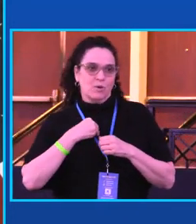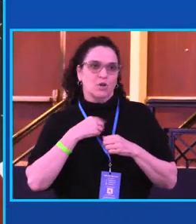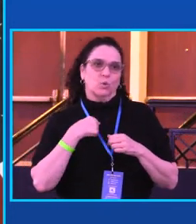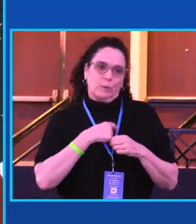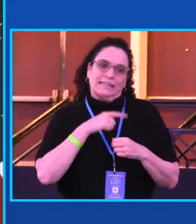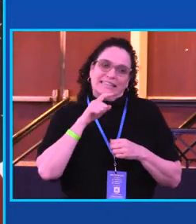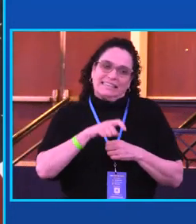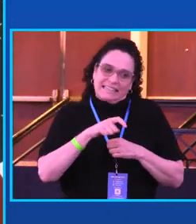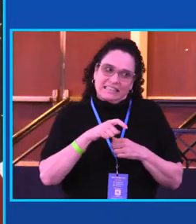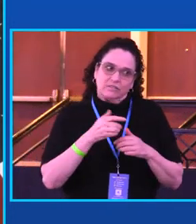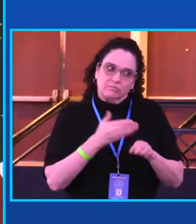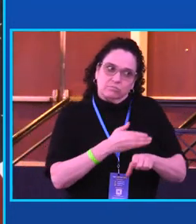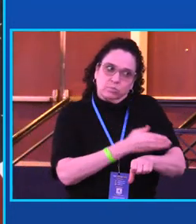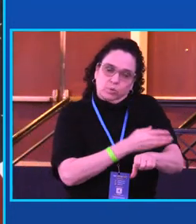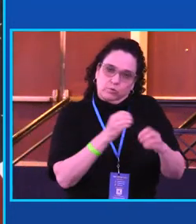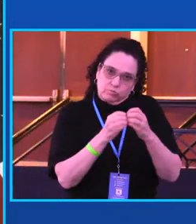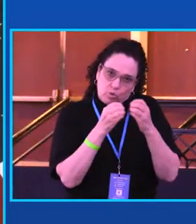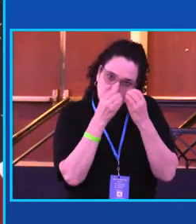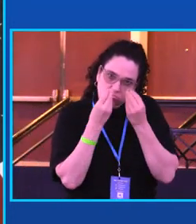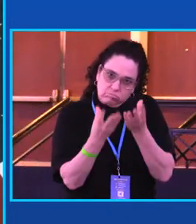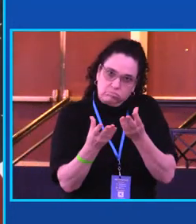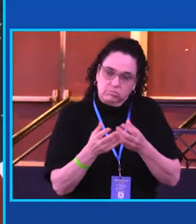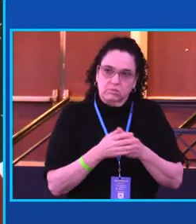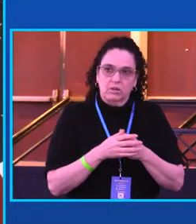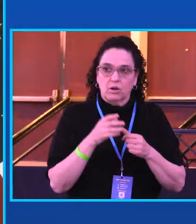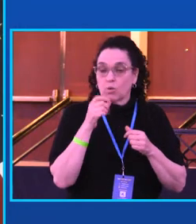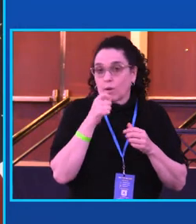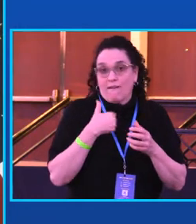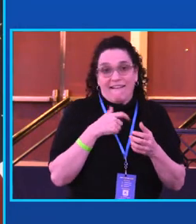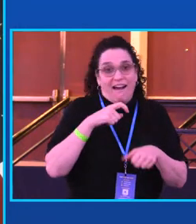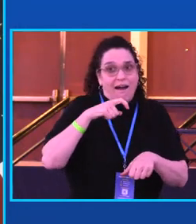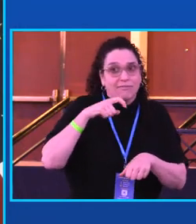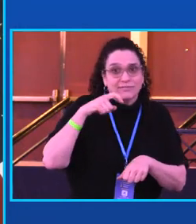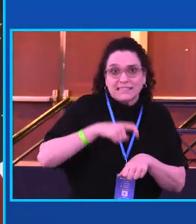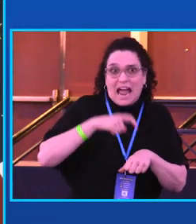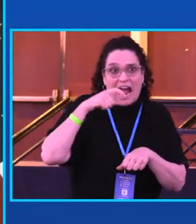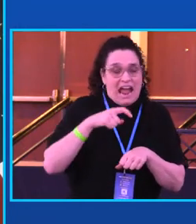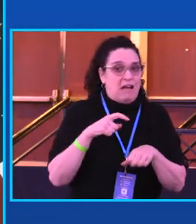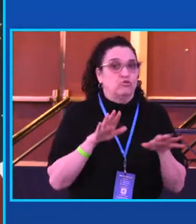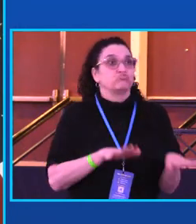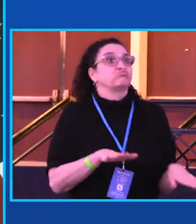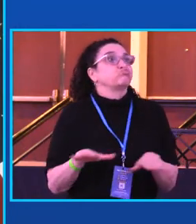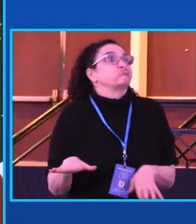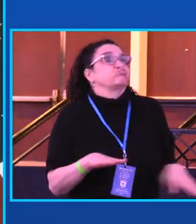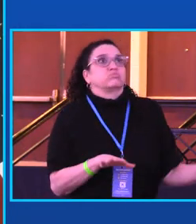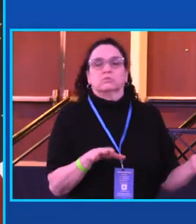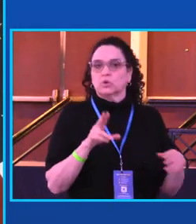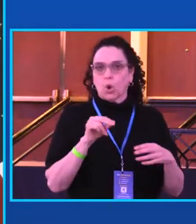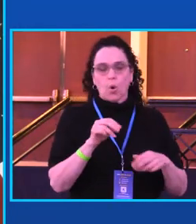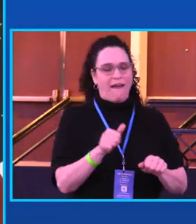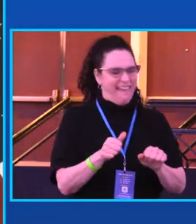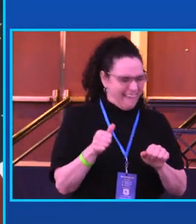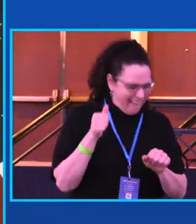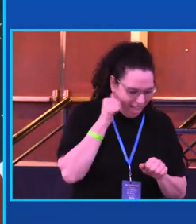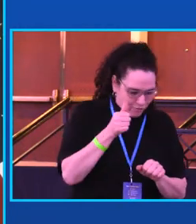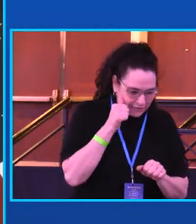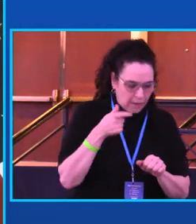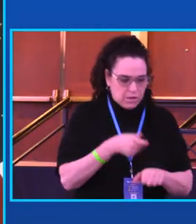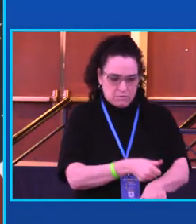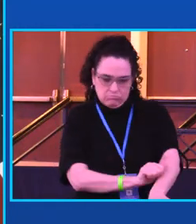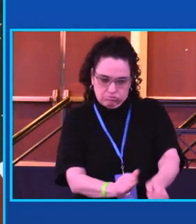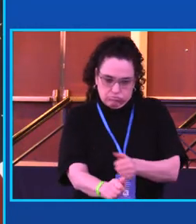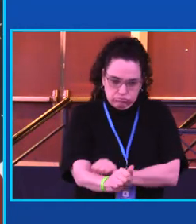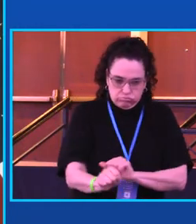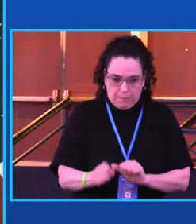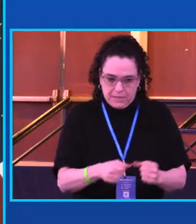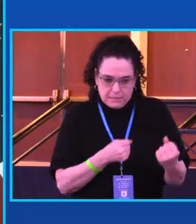under attack. But we don't have time to be jaded and cynical. Every day, we have to wake up, roll up our sleeves, and have the backs of our neighbors